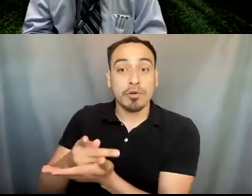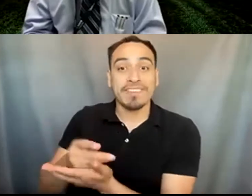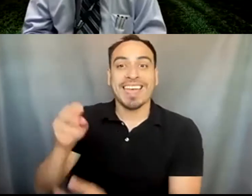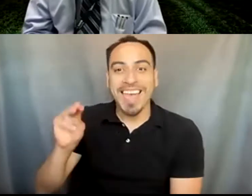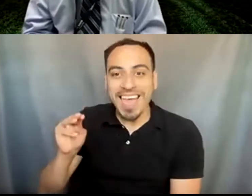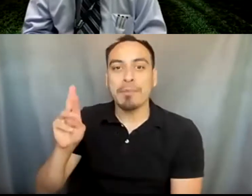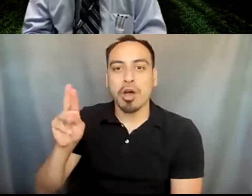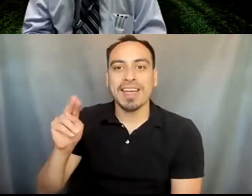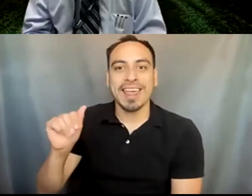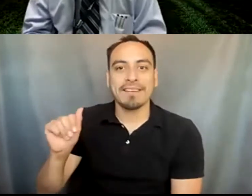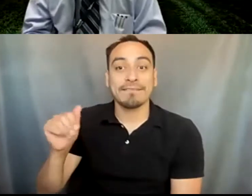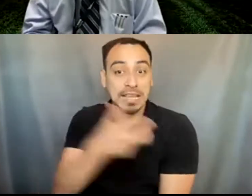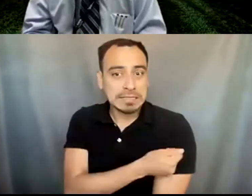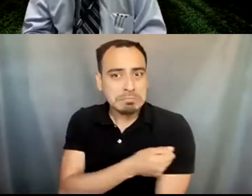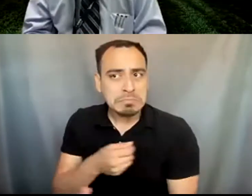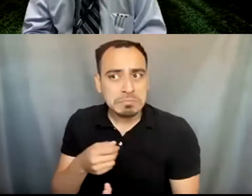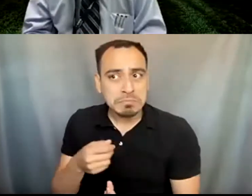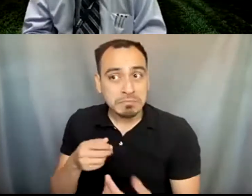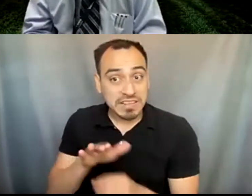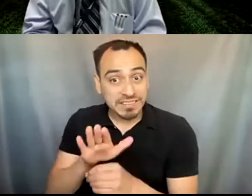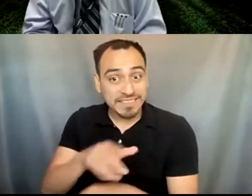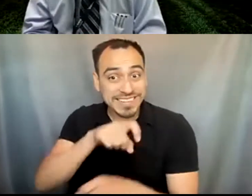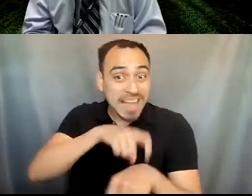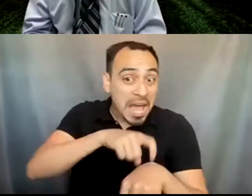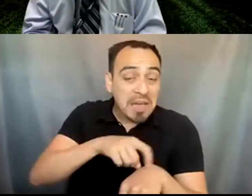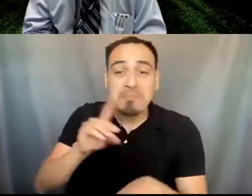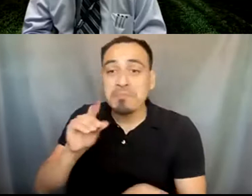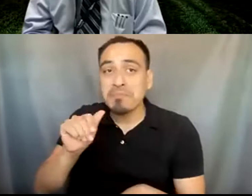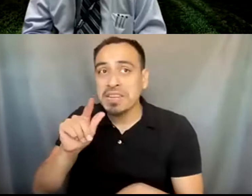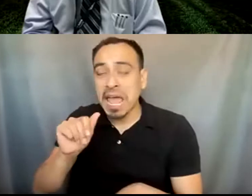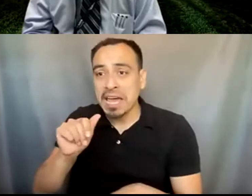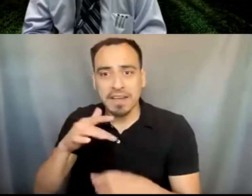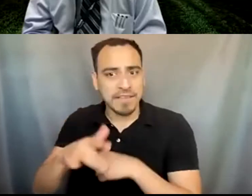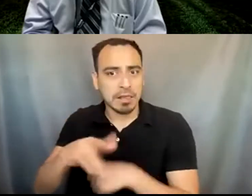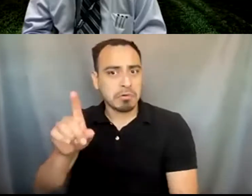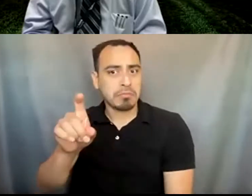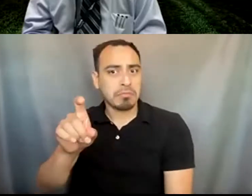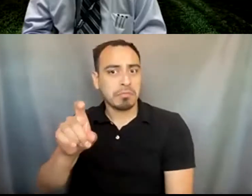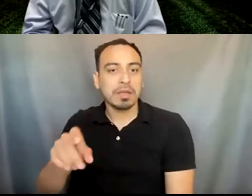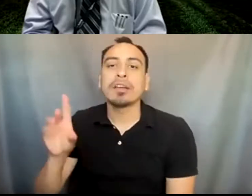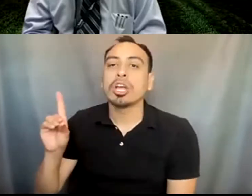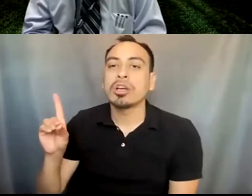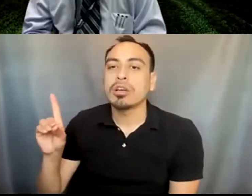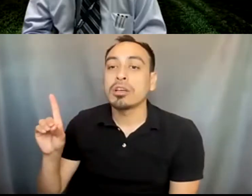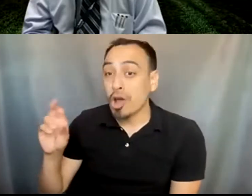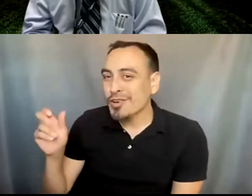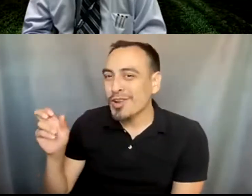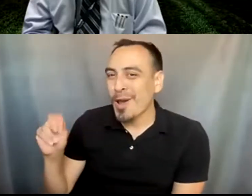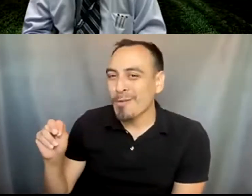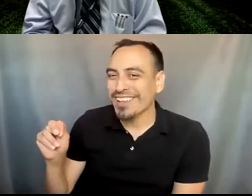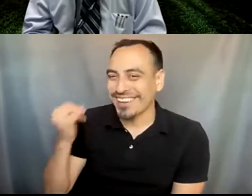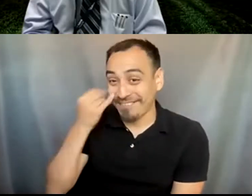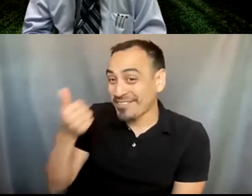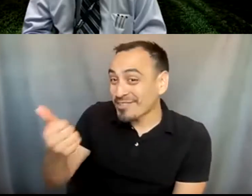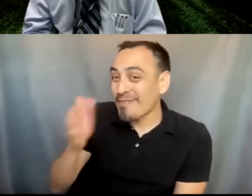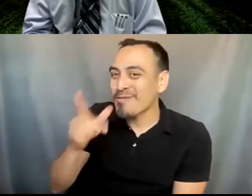enough time and data available? And Dr. Cohen, if you are going to comment on this question, there is a specific